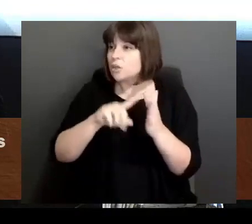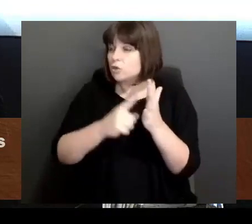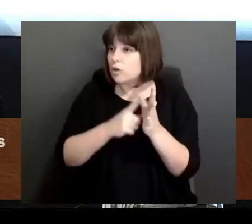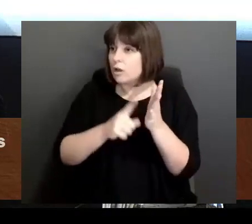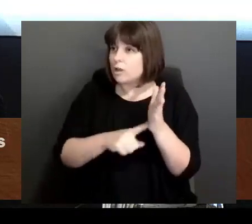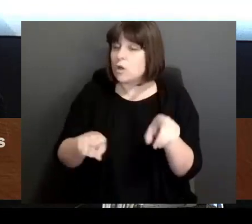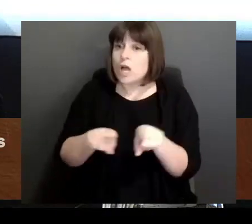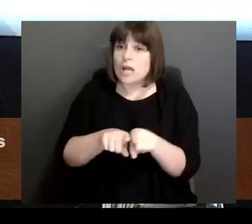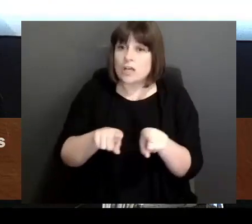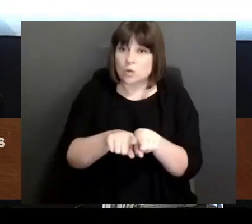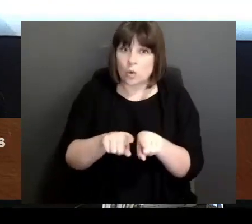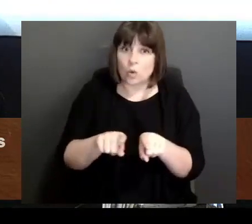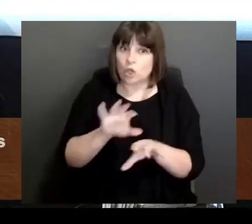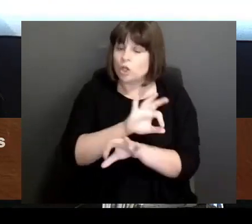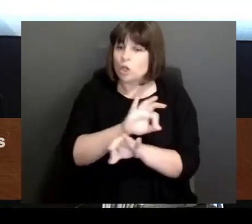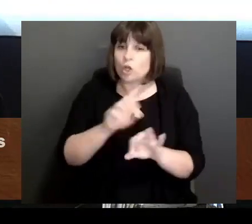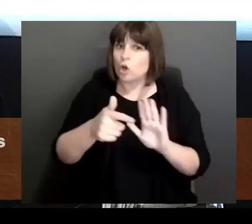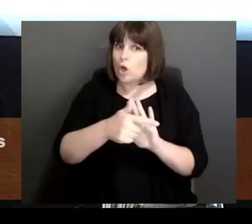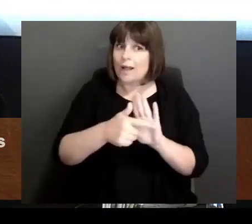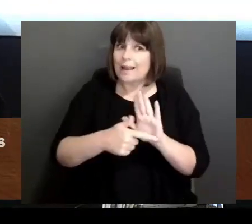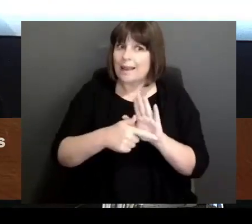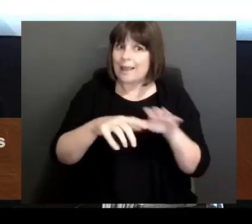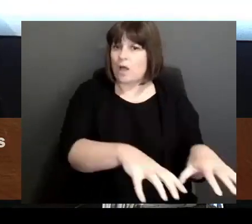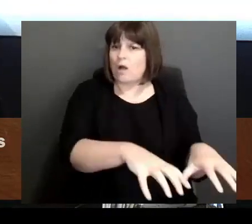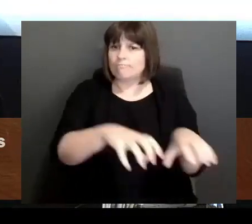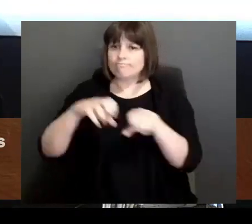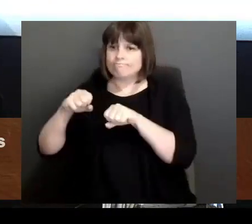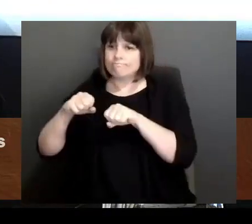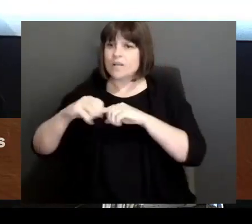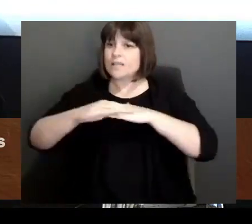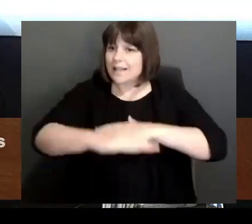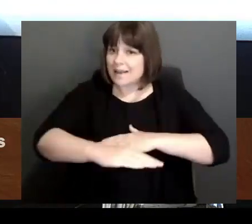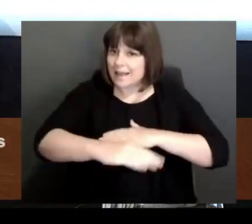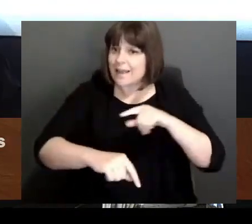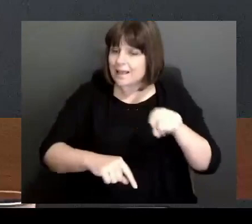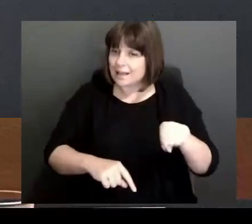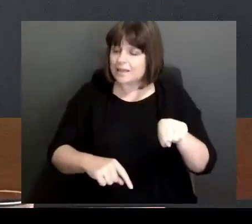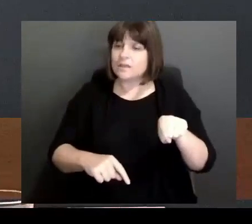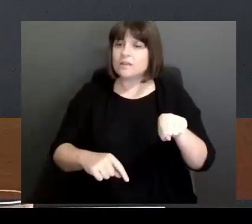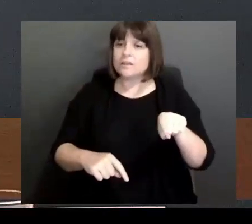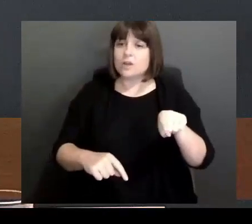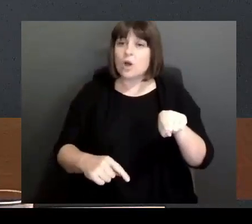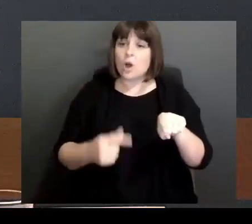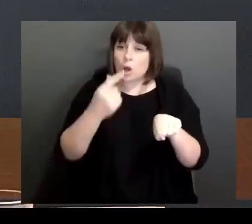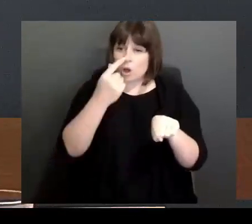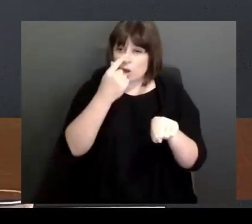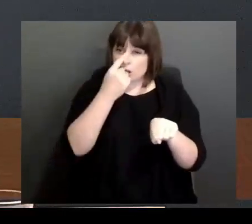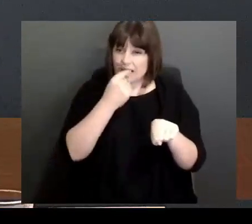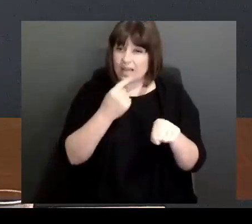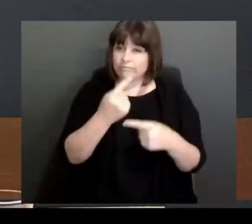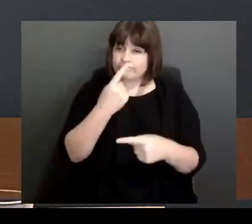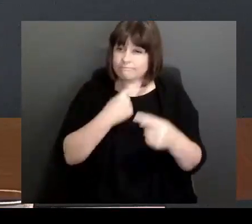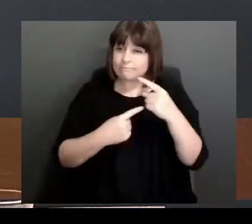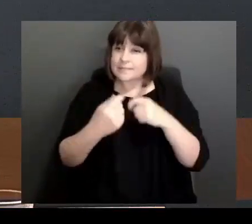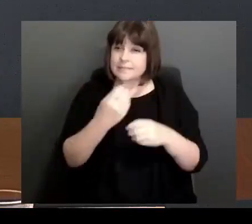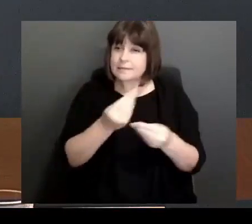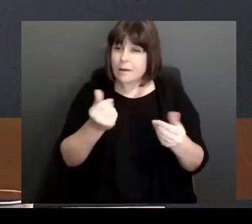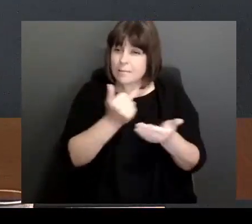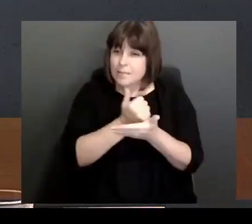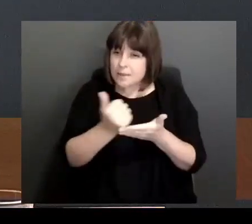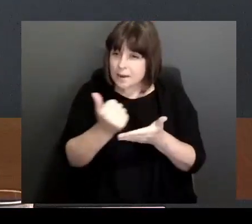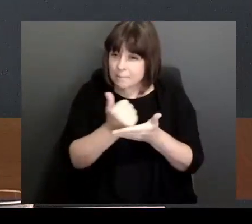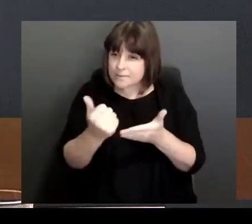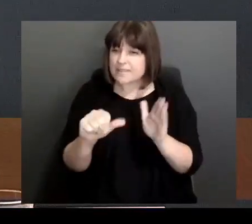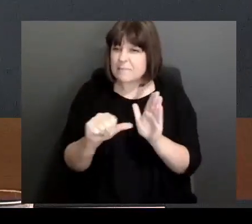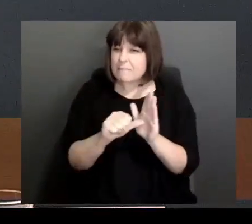of land. I'd just like to ask you to read out again some of those figures, more so in the monetary value. So I